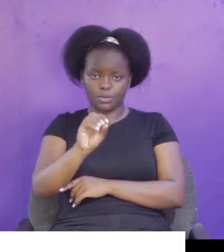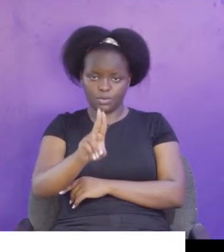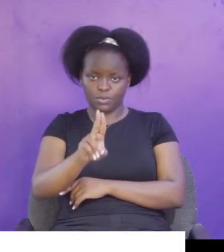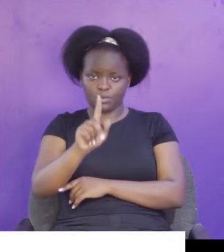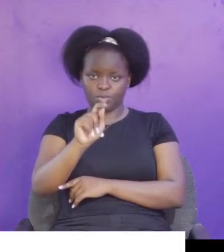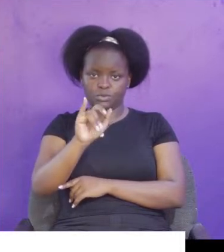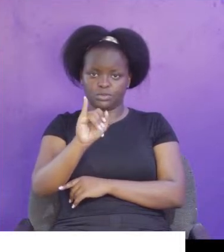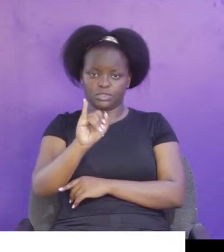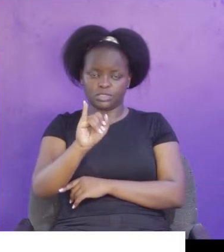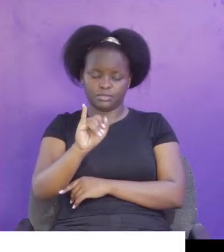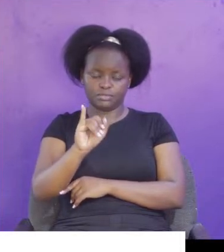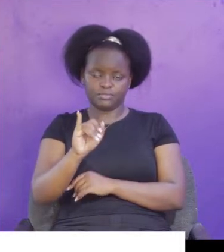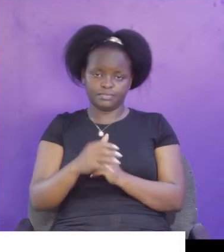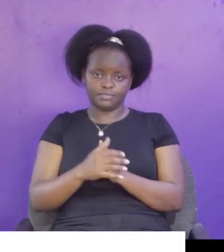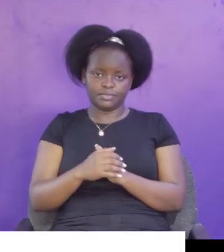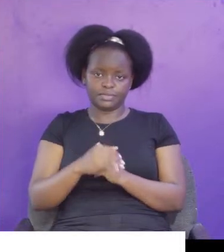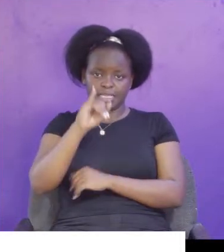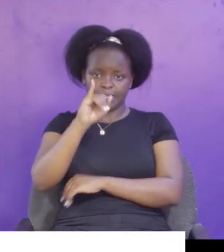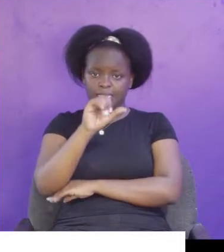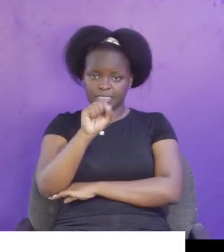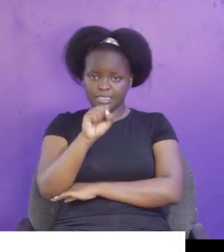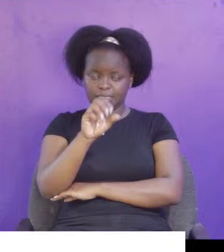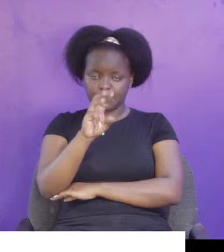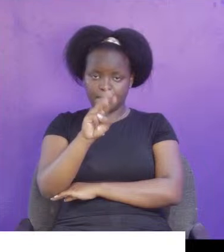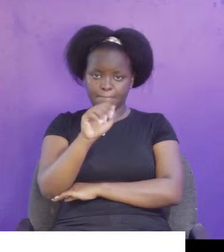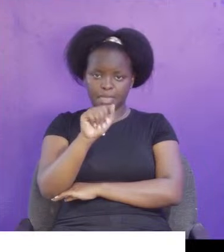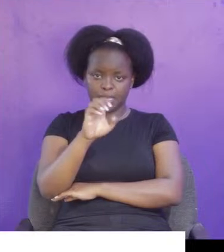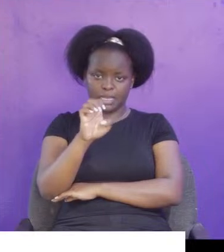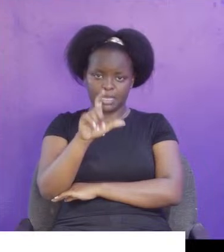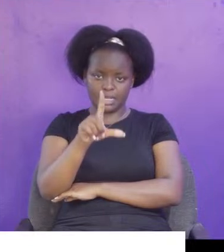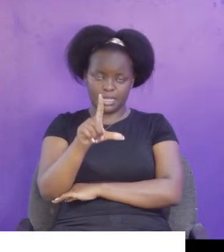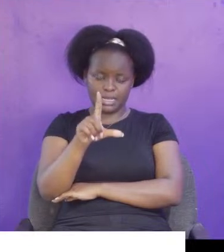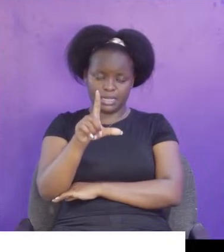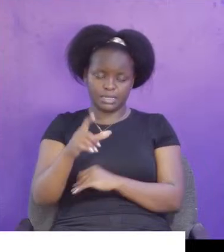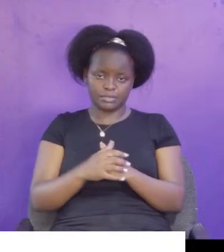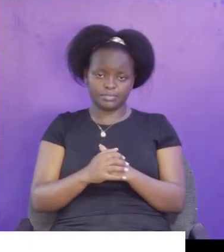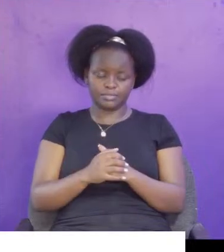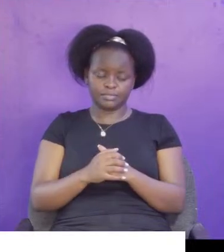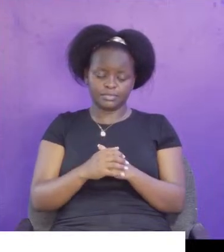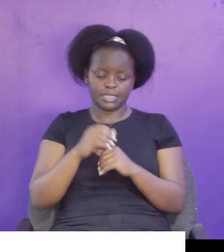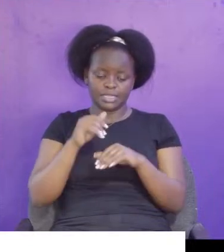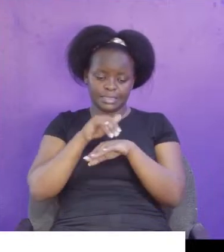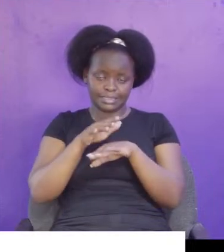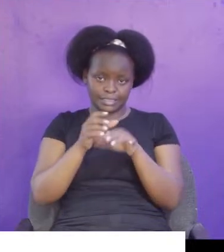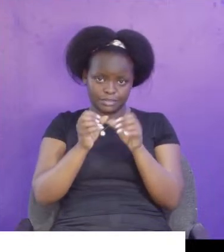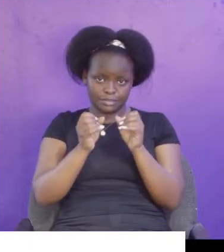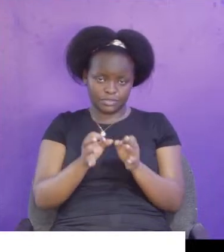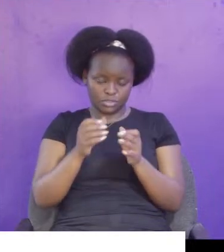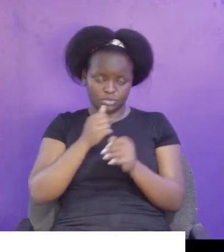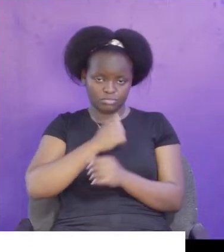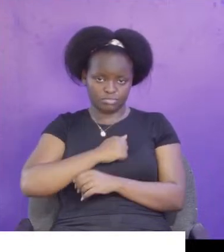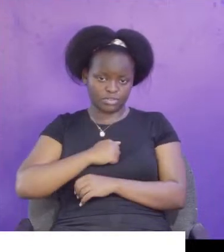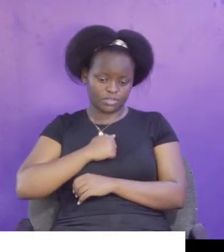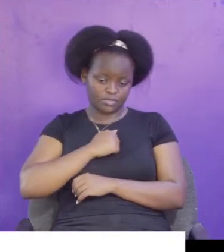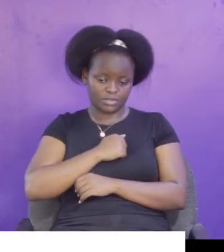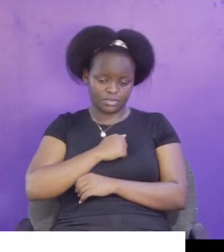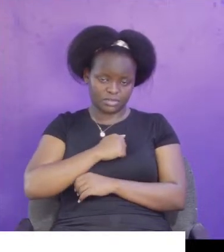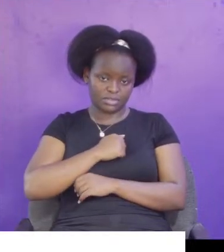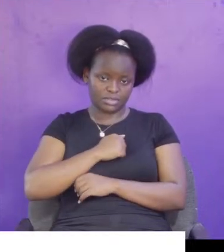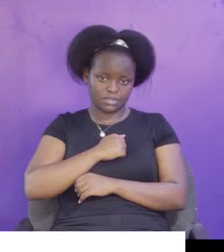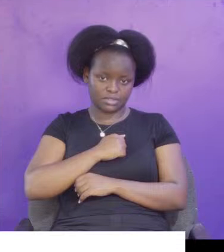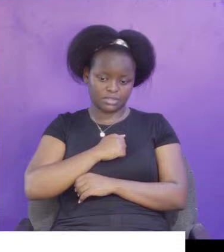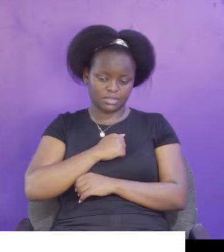Ismail Omar Gele, has also sent his condolences. The President of the Republic